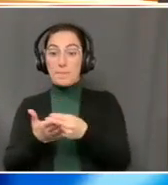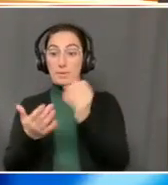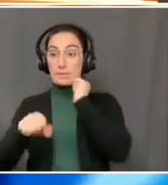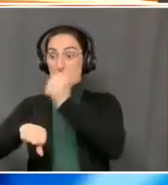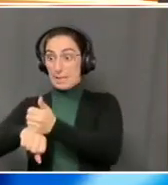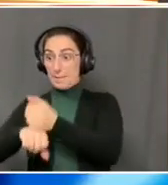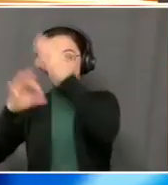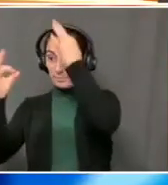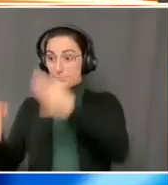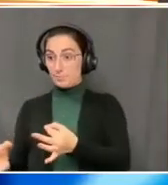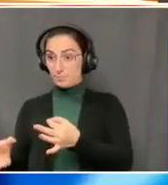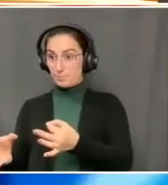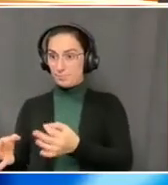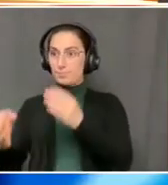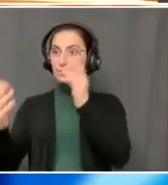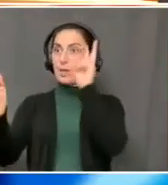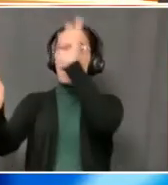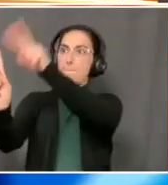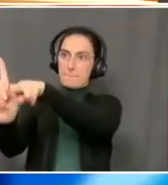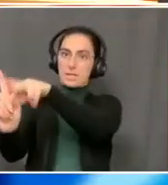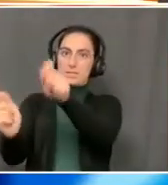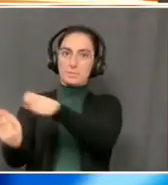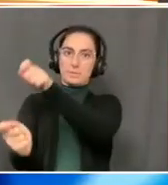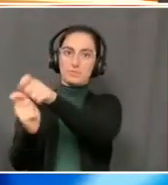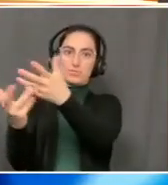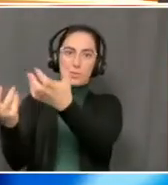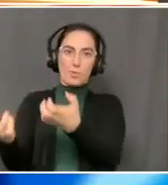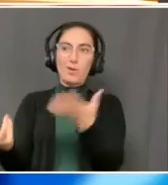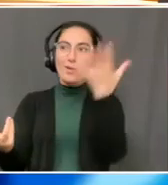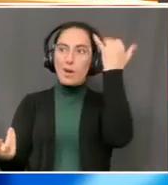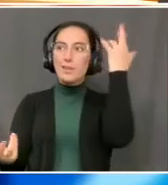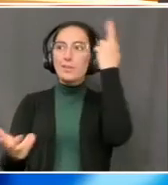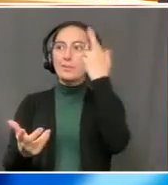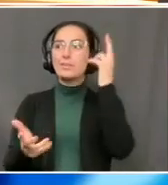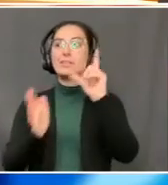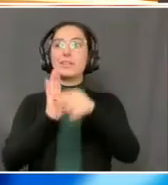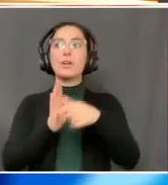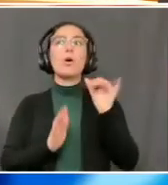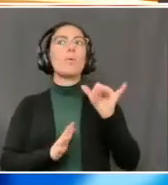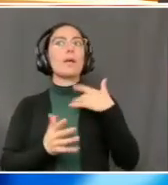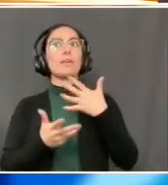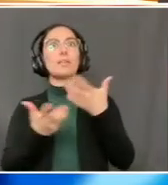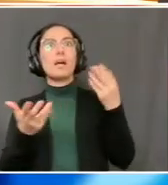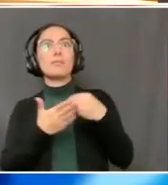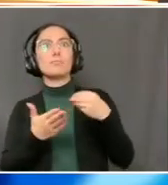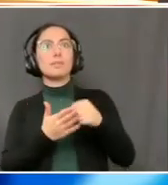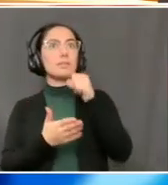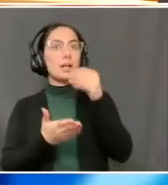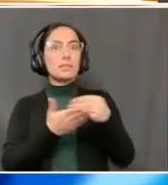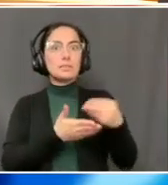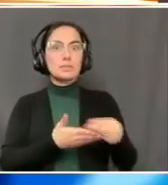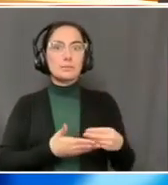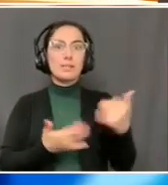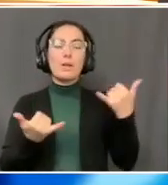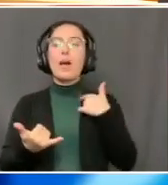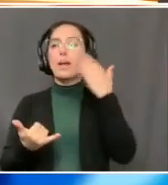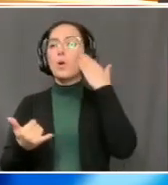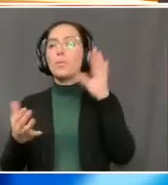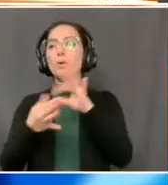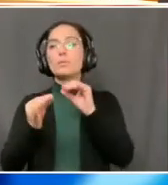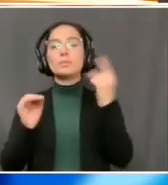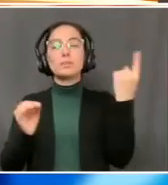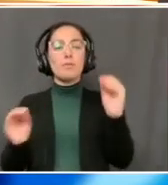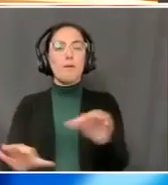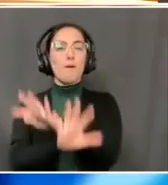that we were going to have extra $100 million that wasn't spent, then we can discuss all the other priorities that we have in limited. I know I'm saying something obvious, but I think that is